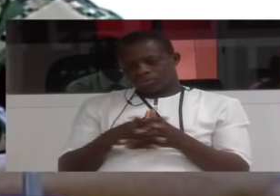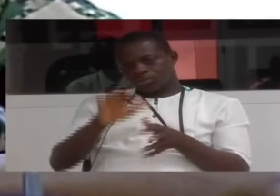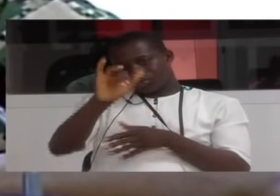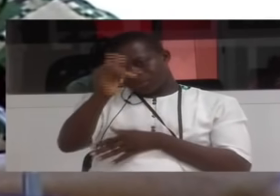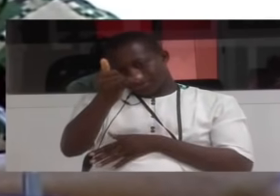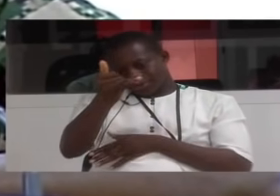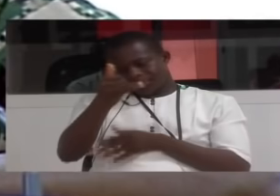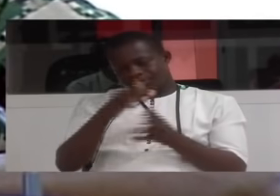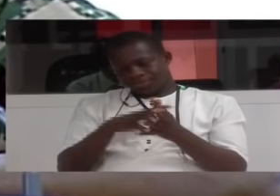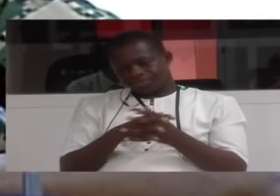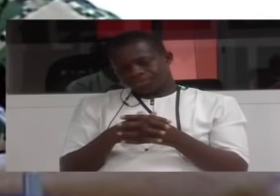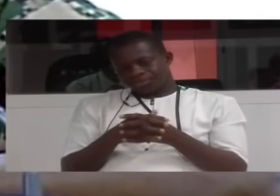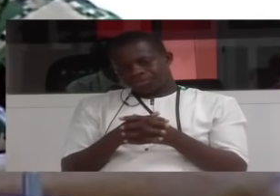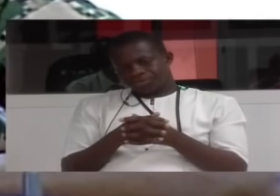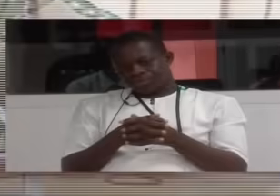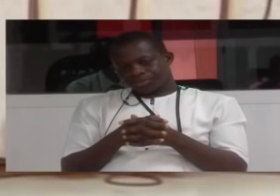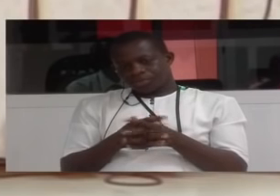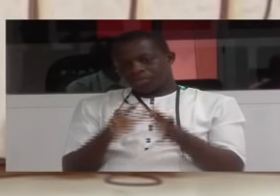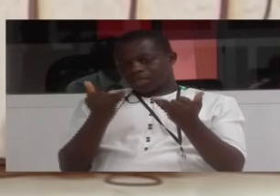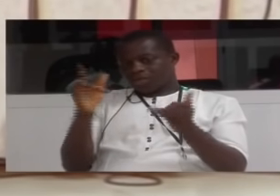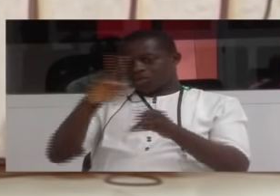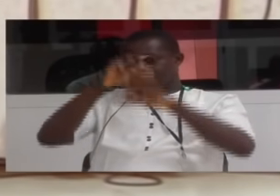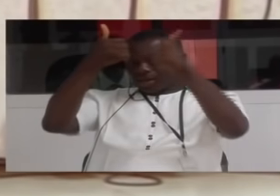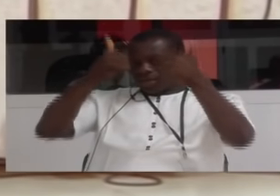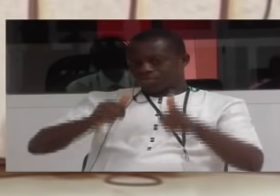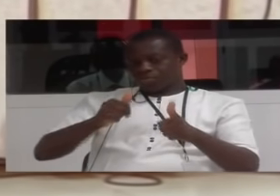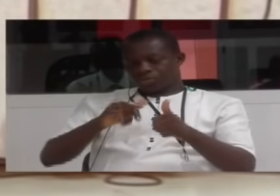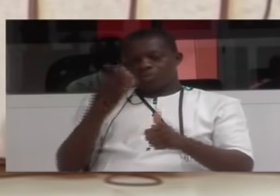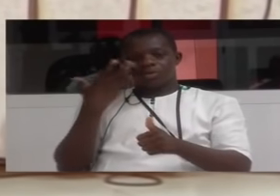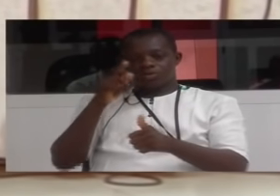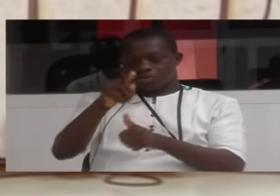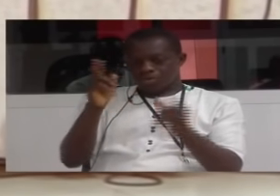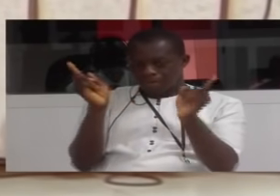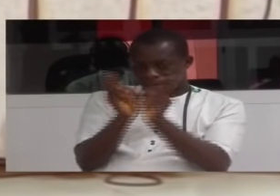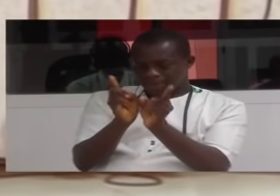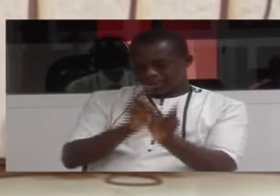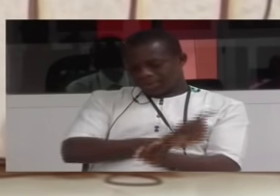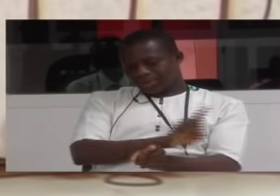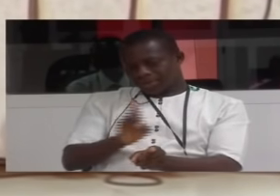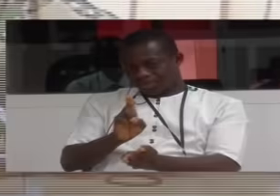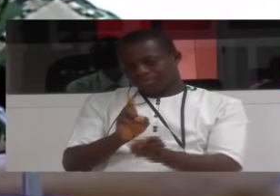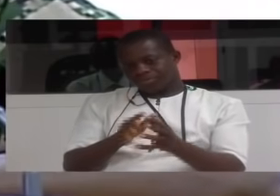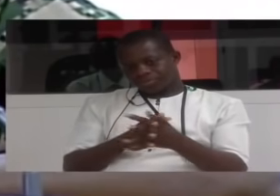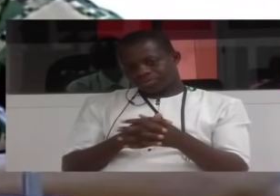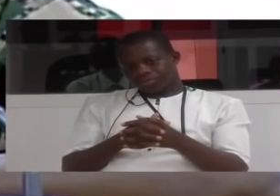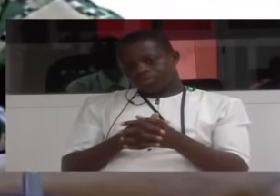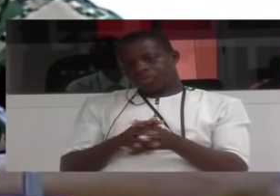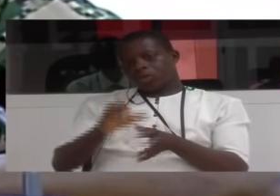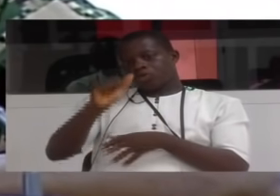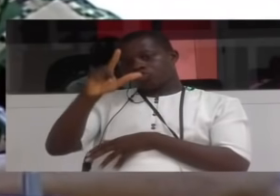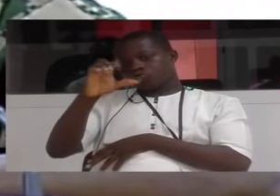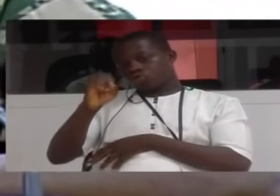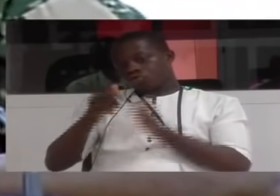Wow. Yes. So what happened? Solo met them. Solo jitu ak ñom lana xew. Solo